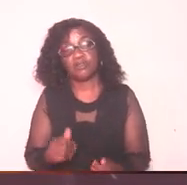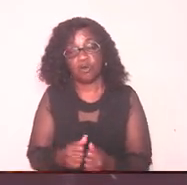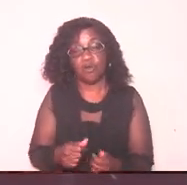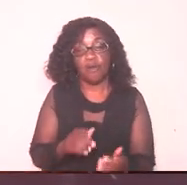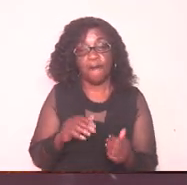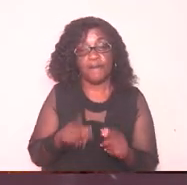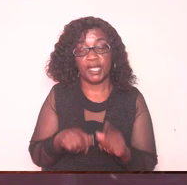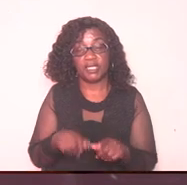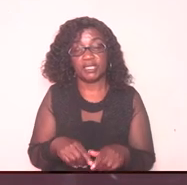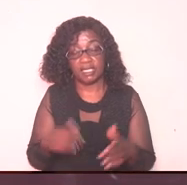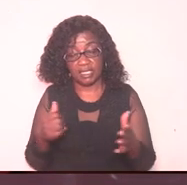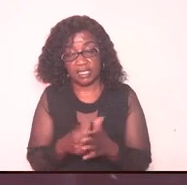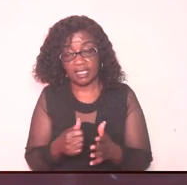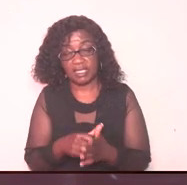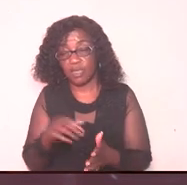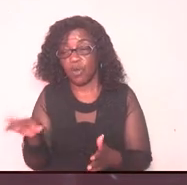wrong,